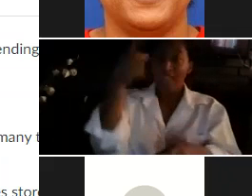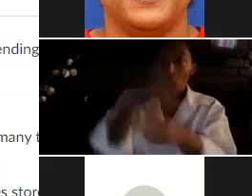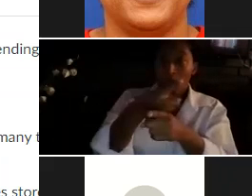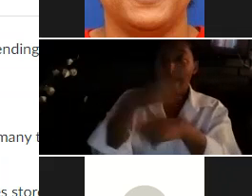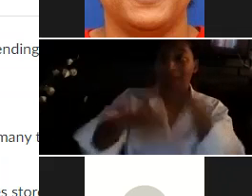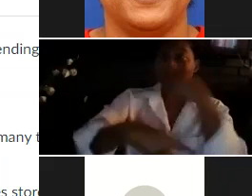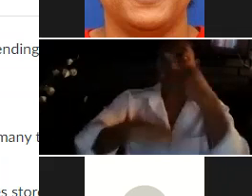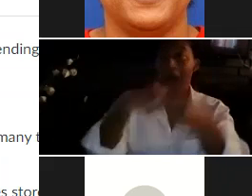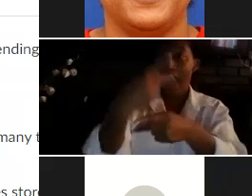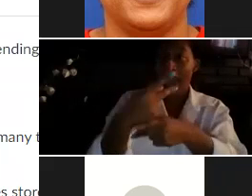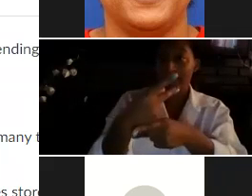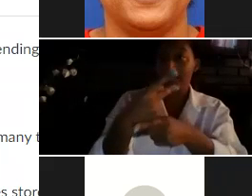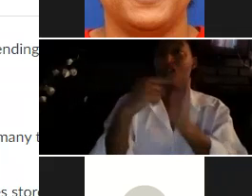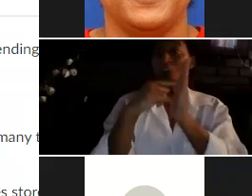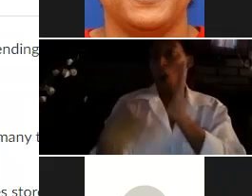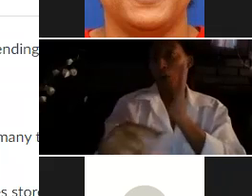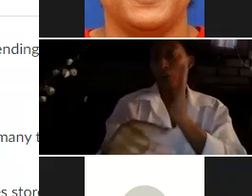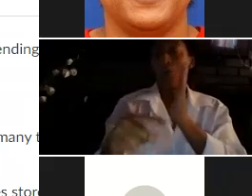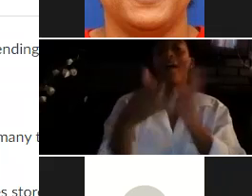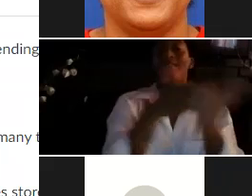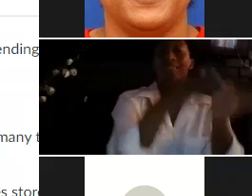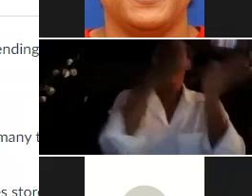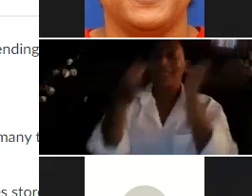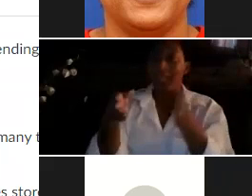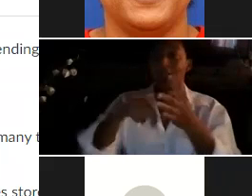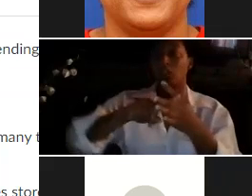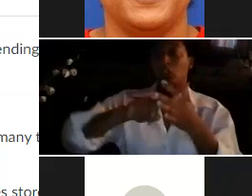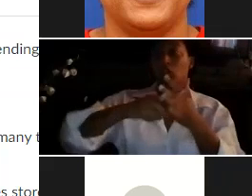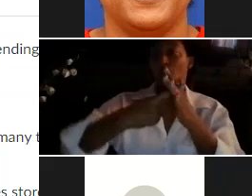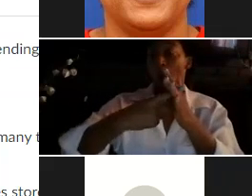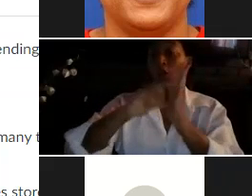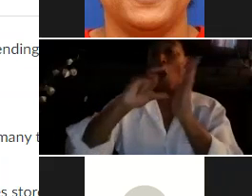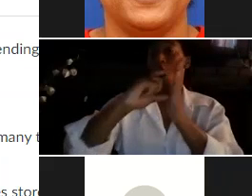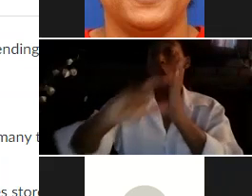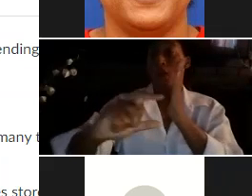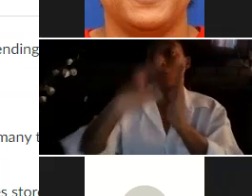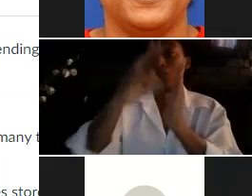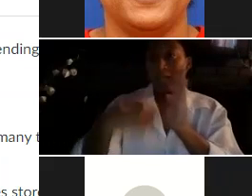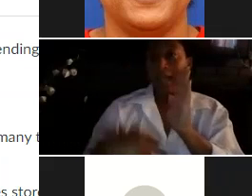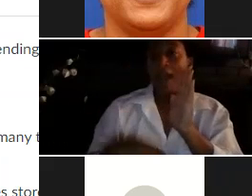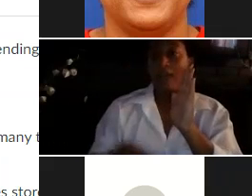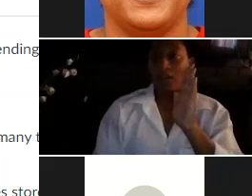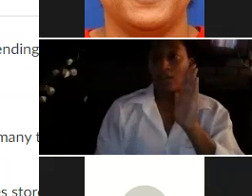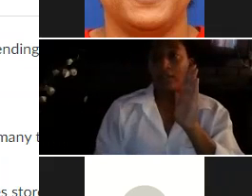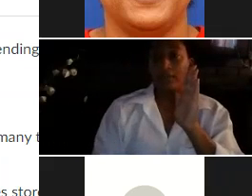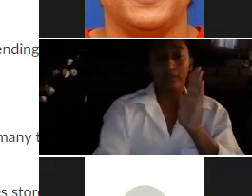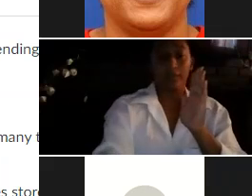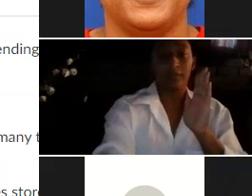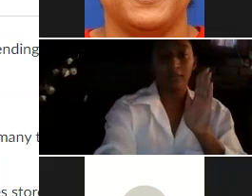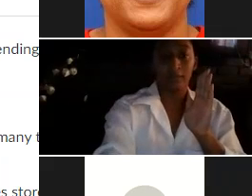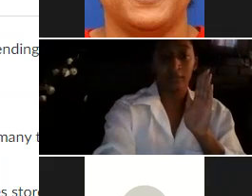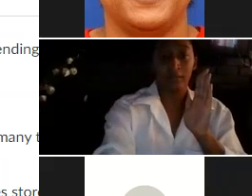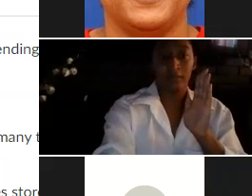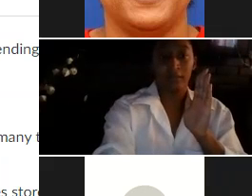the preliminary reading of the article, and we'll start to talk about, okay, now that you found an article, you're reading